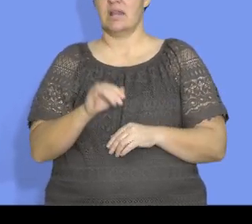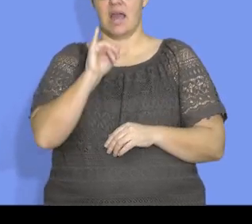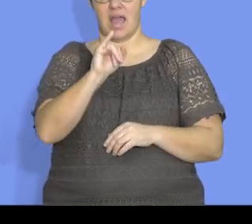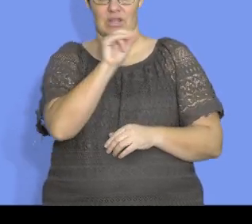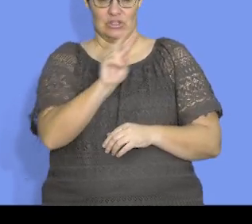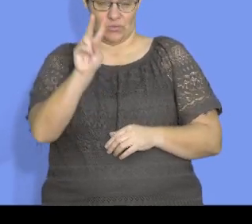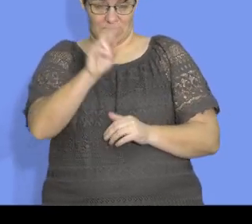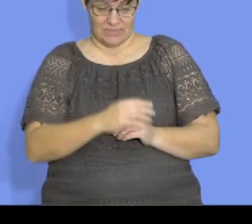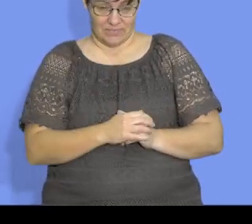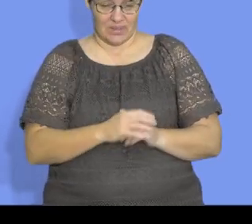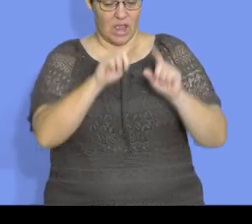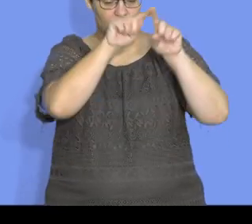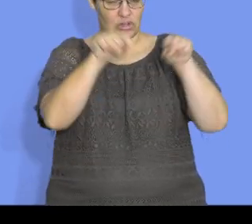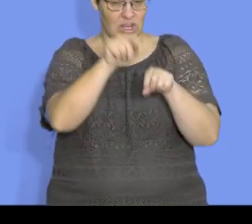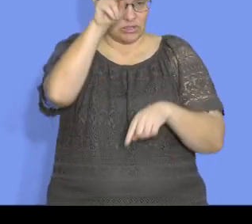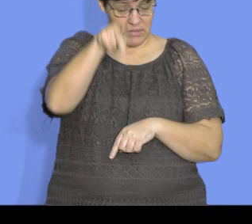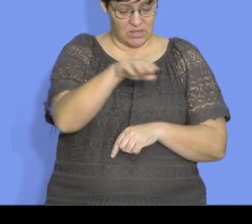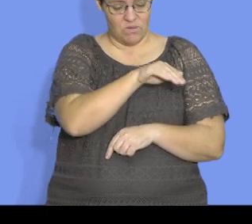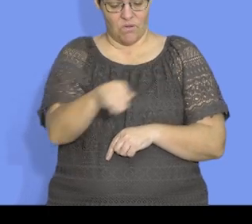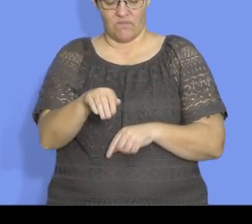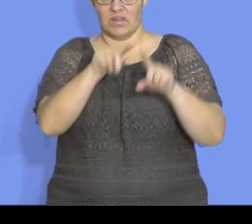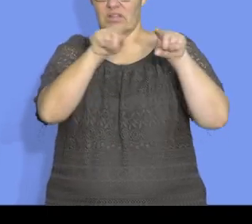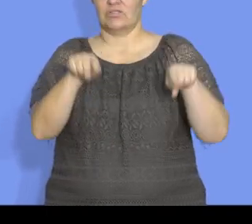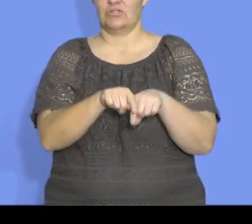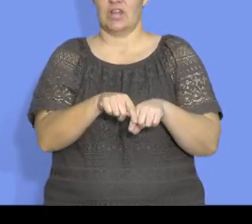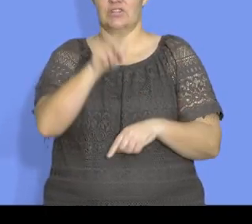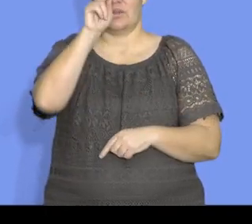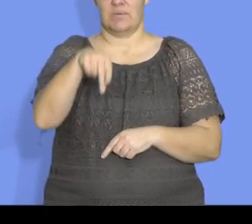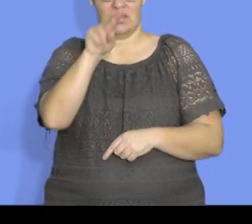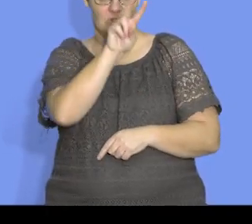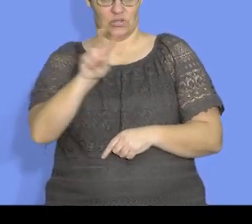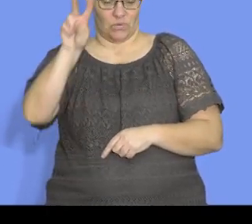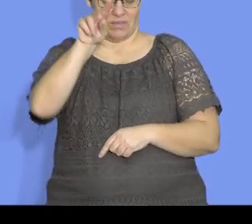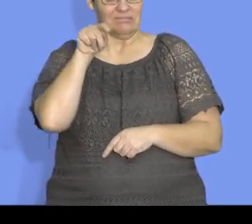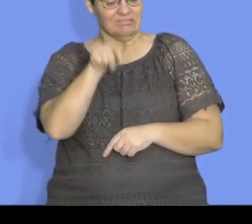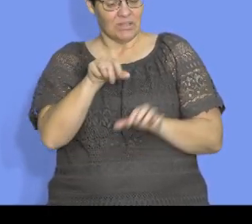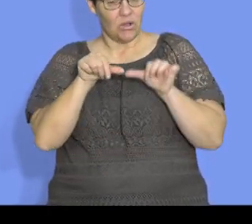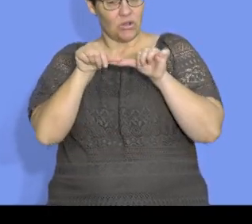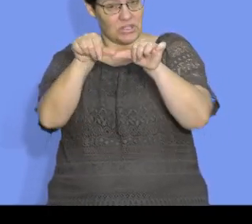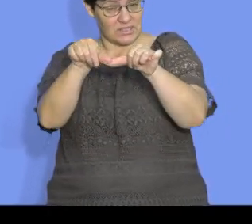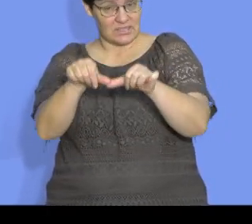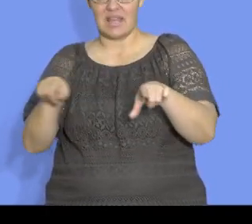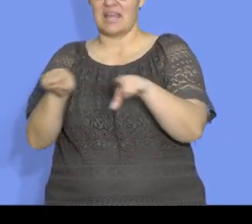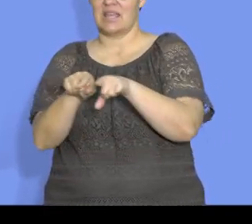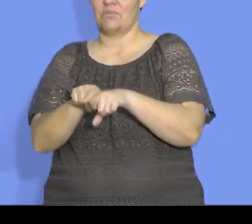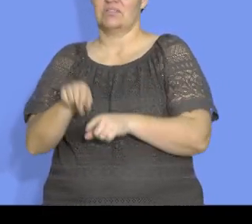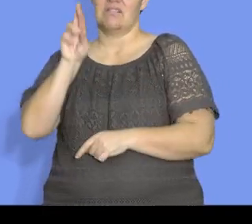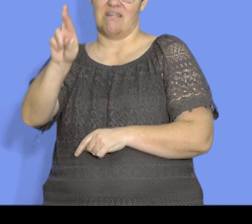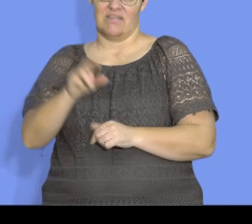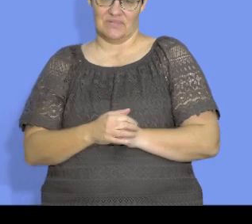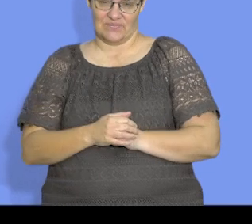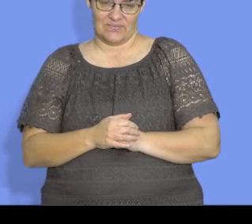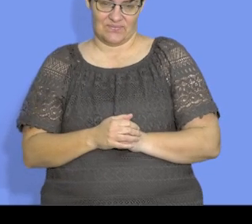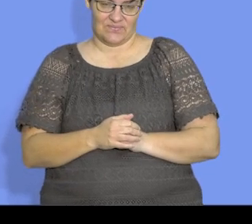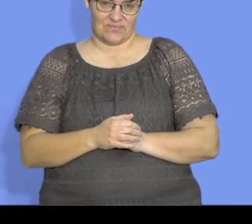squared. That's going to be your constant, and that constant is going to be equal to R.